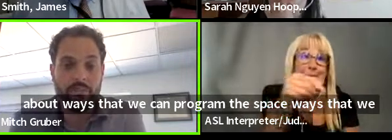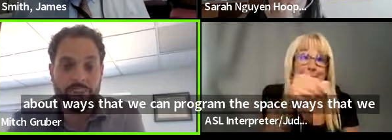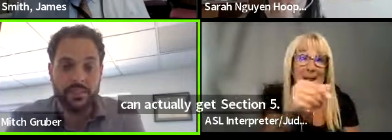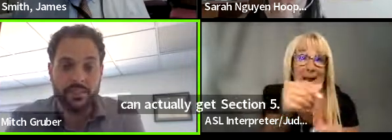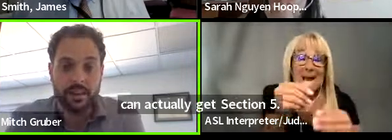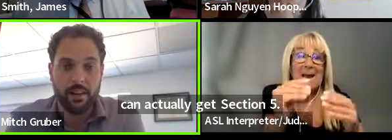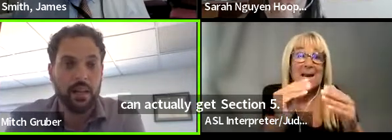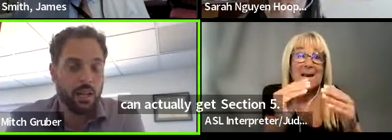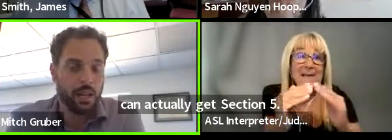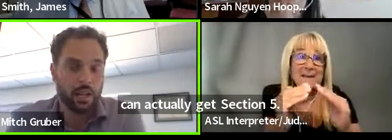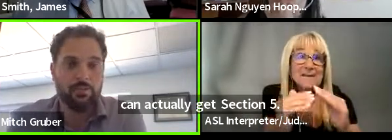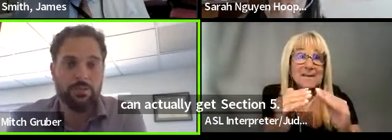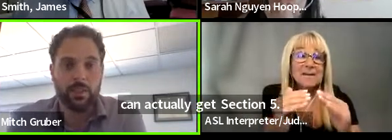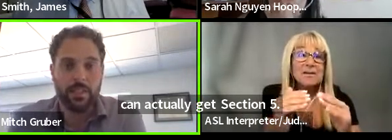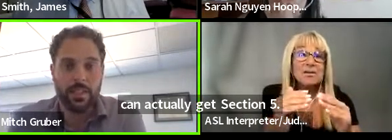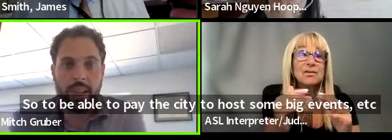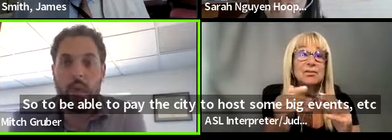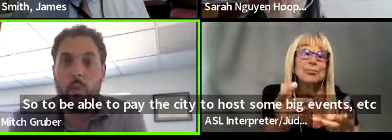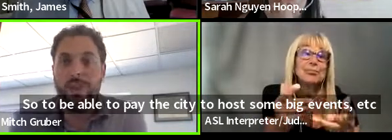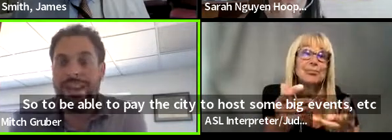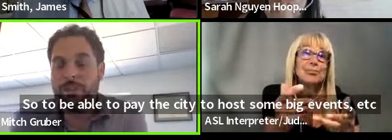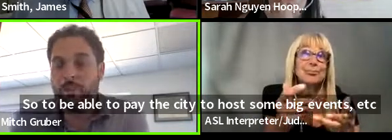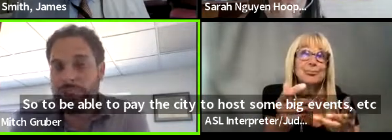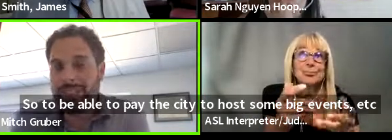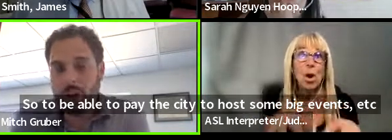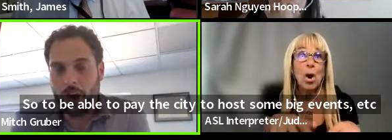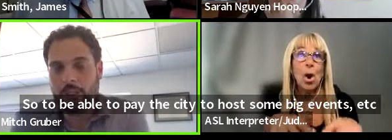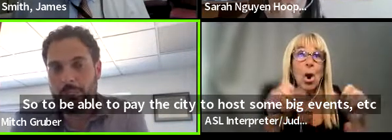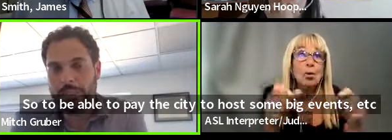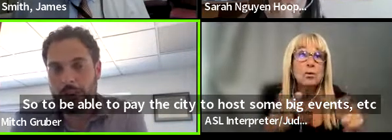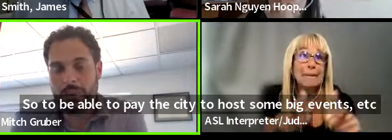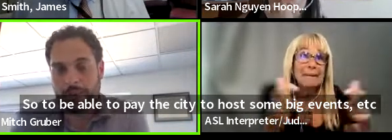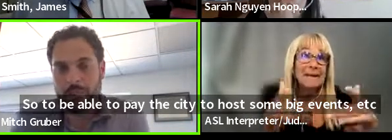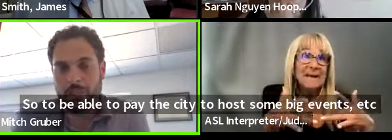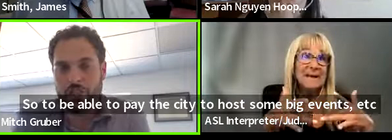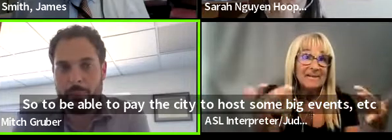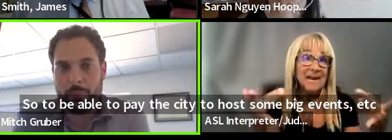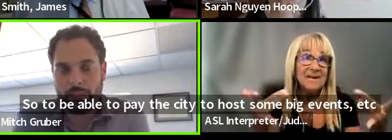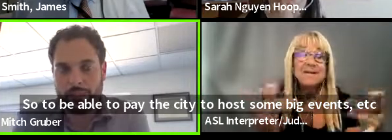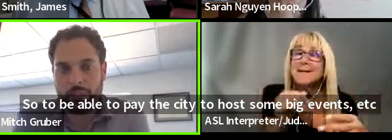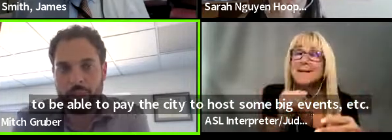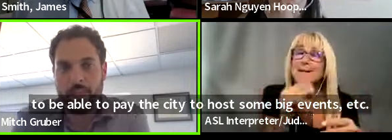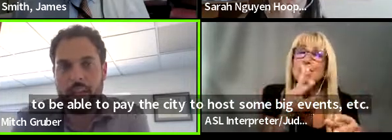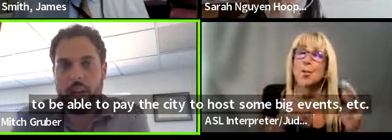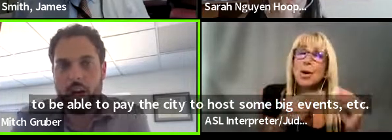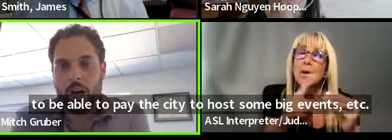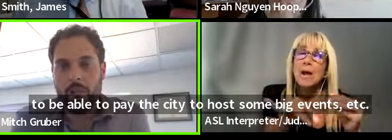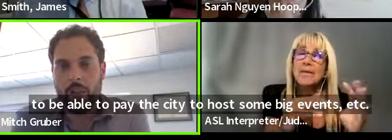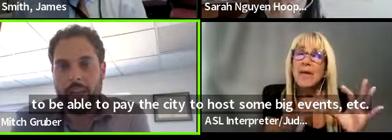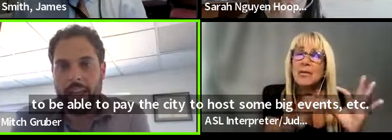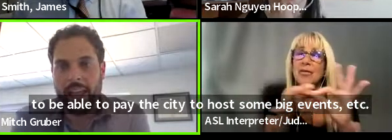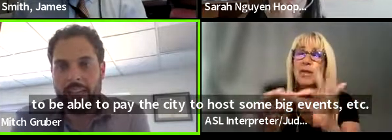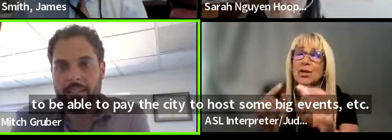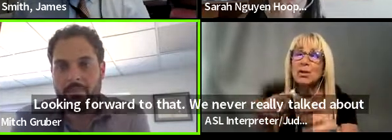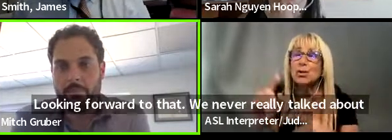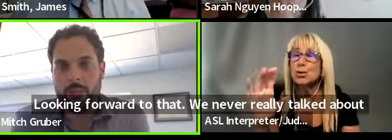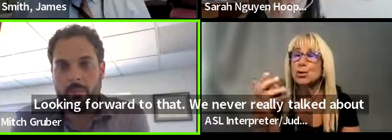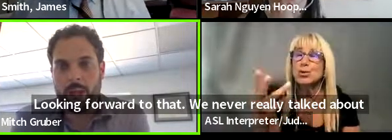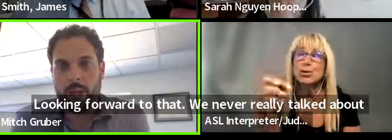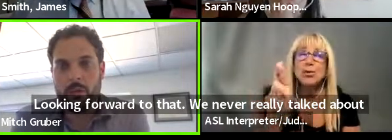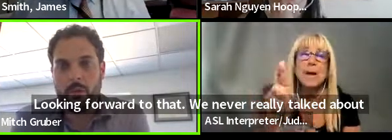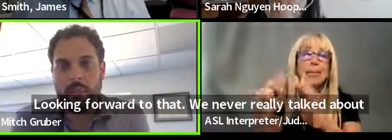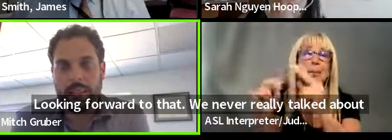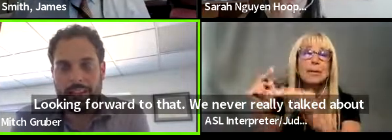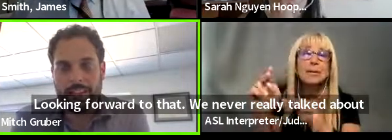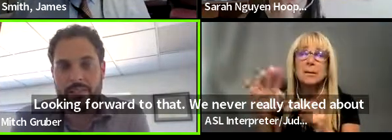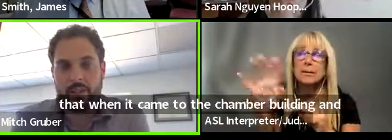some big events, etc. Looking forward to that. We never really talked about that when it came to the chamber building. And